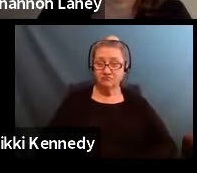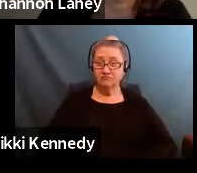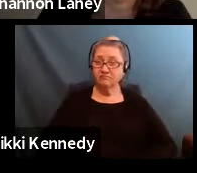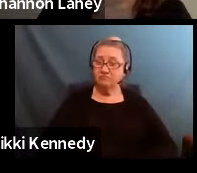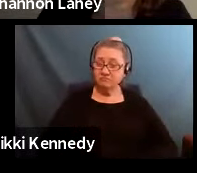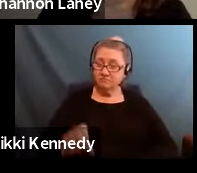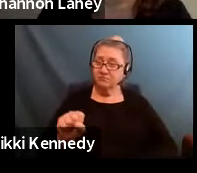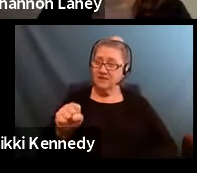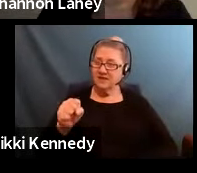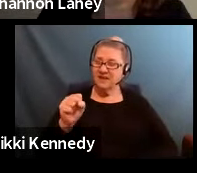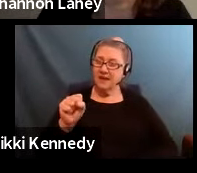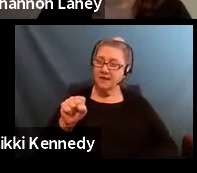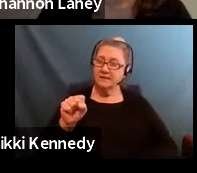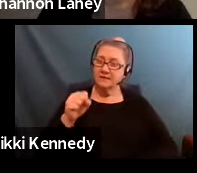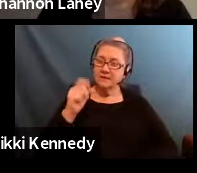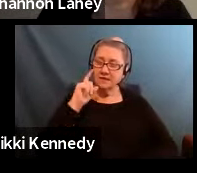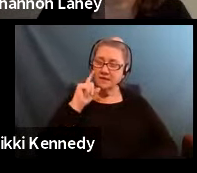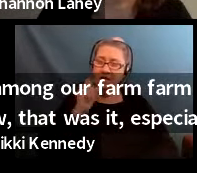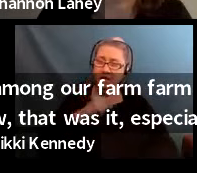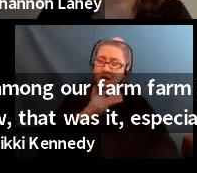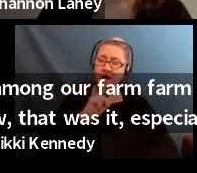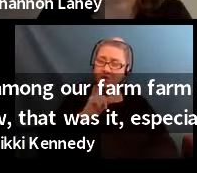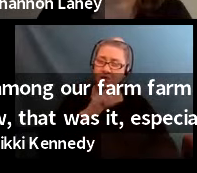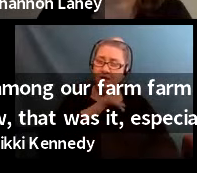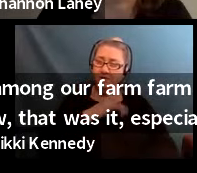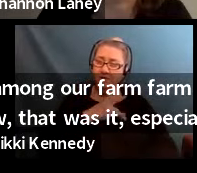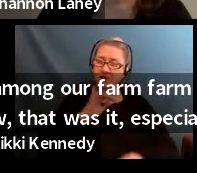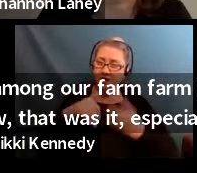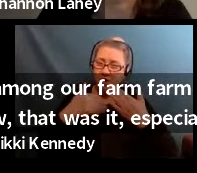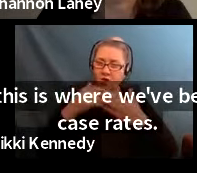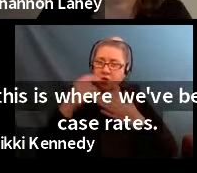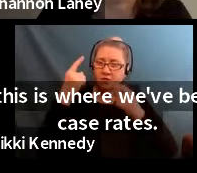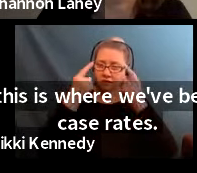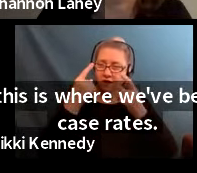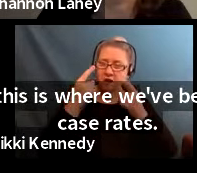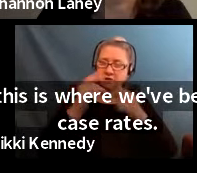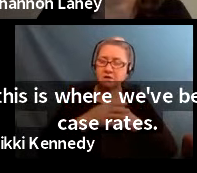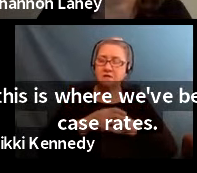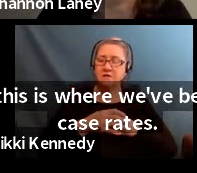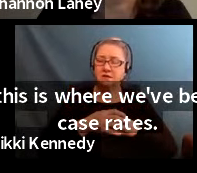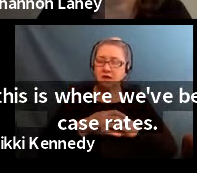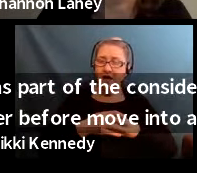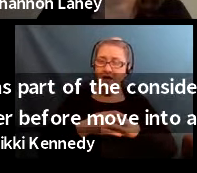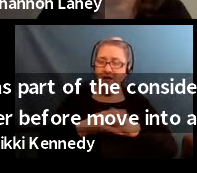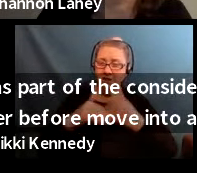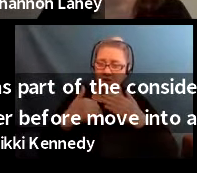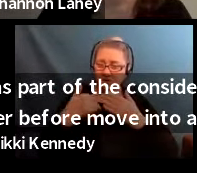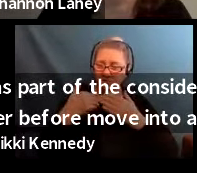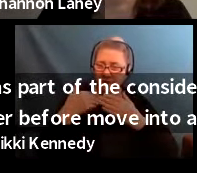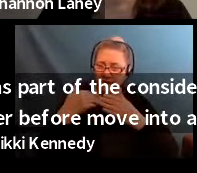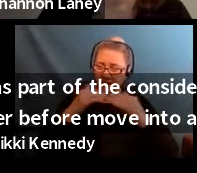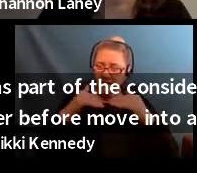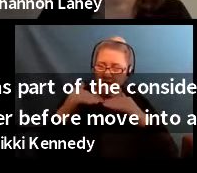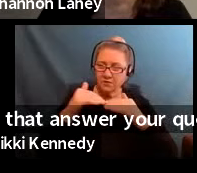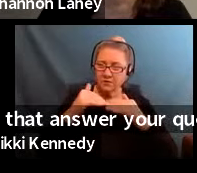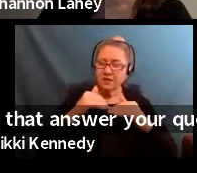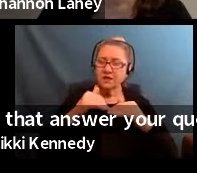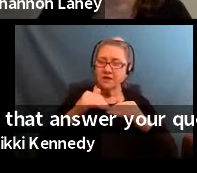Thank you. I mean, I think, yes, I think that I really appreciate all the thought and the centering of equity that went into the creation of phase 1B tier 1. I